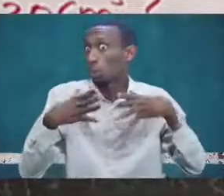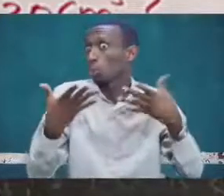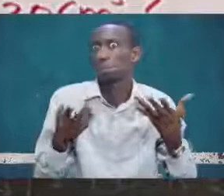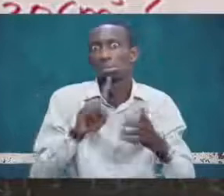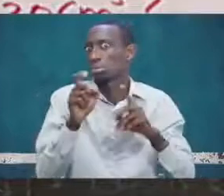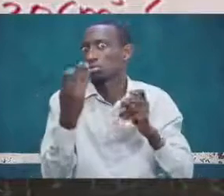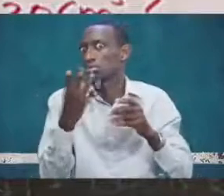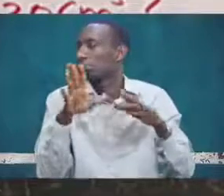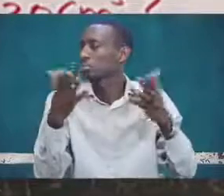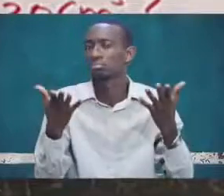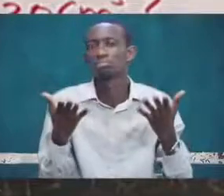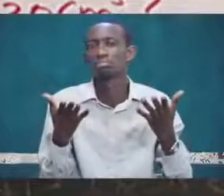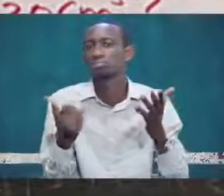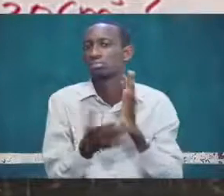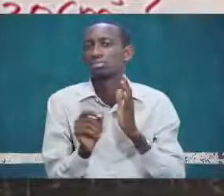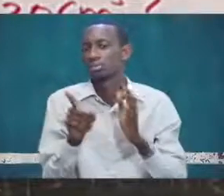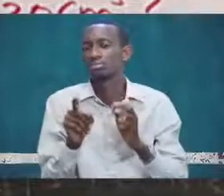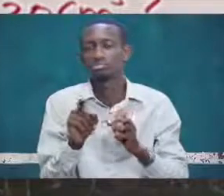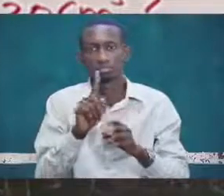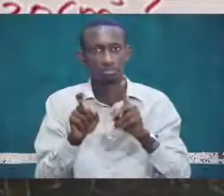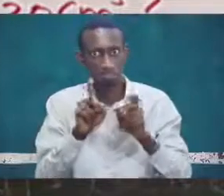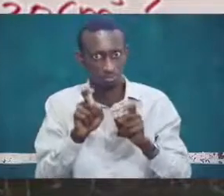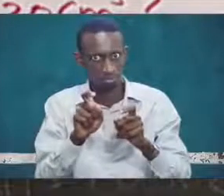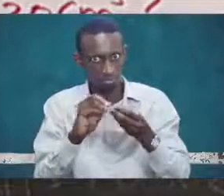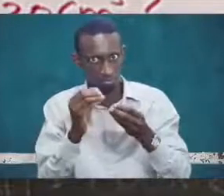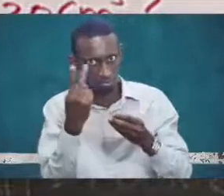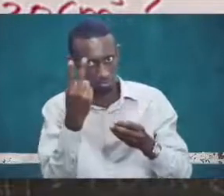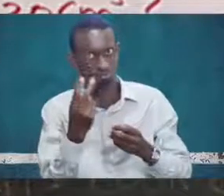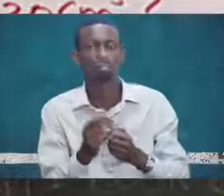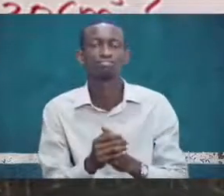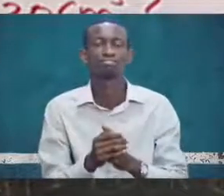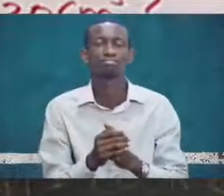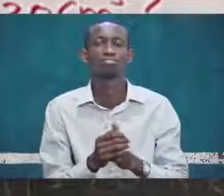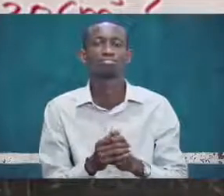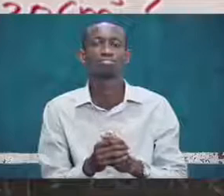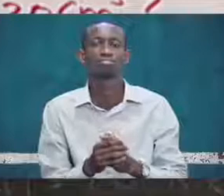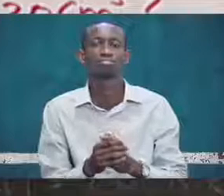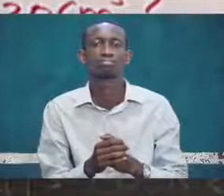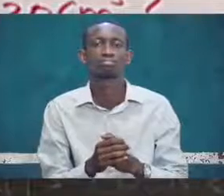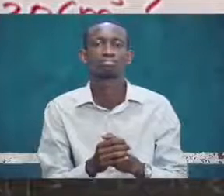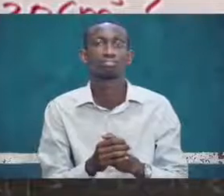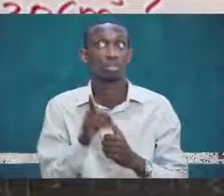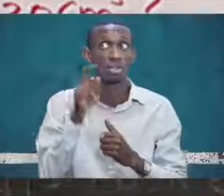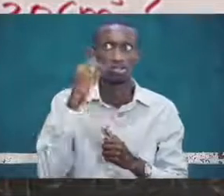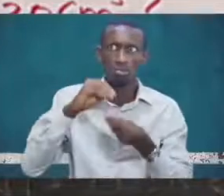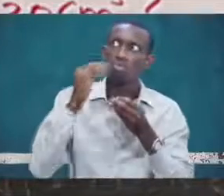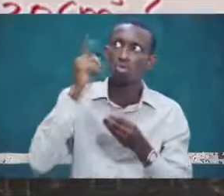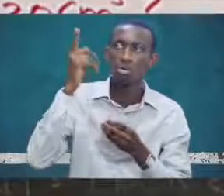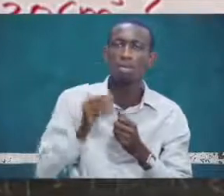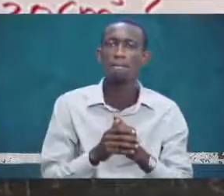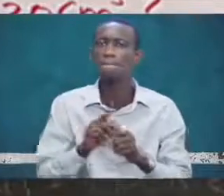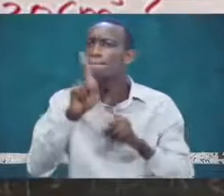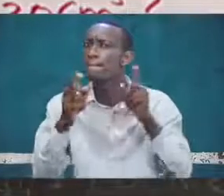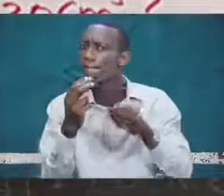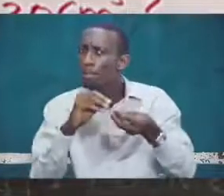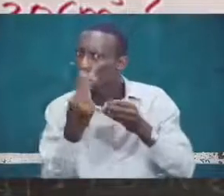is no problem. Let's do number 2 before we finish. from the homework. Question number